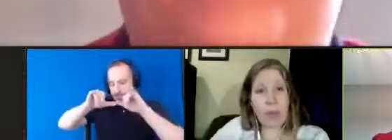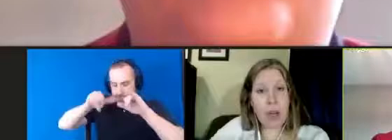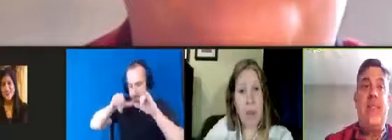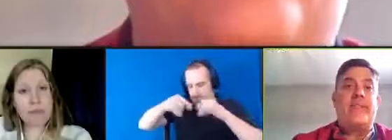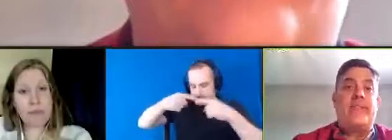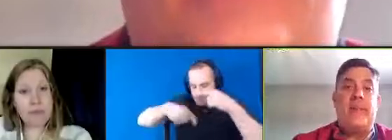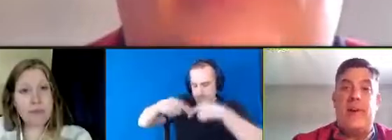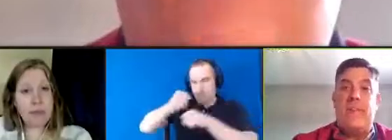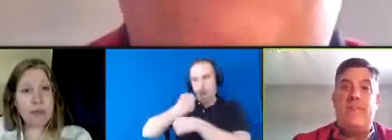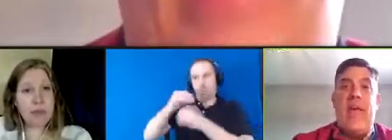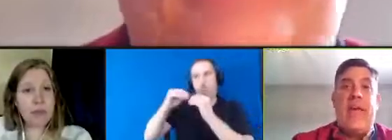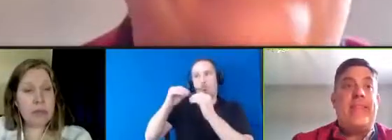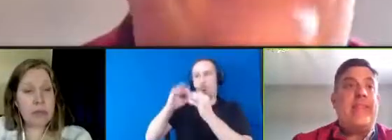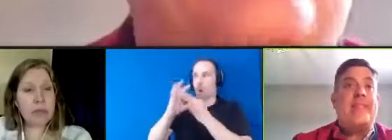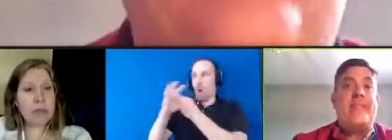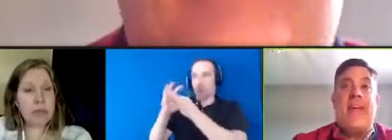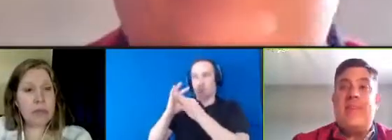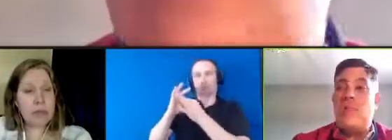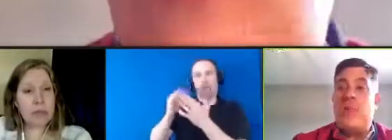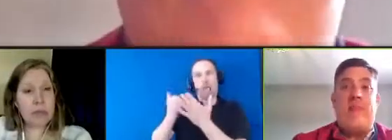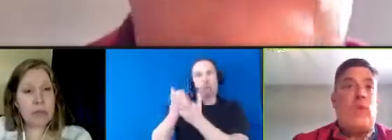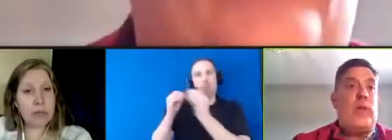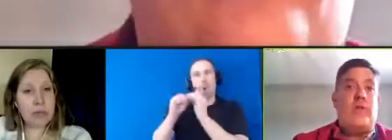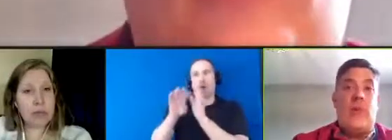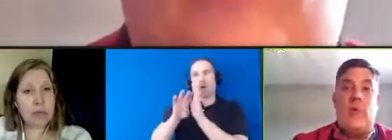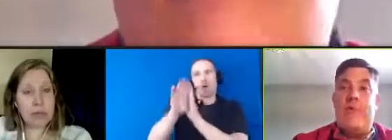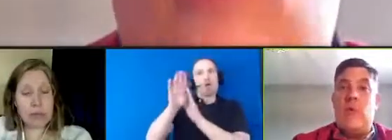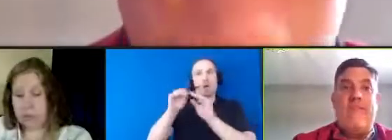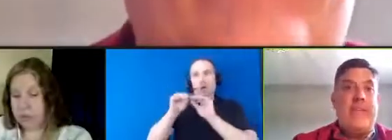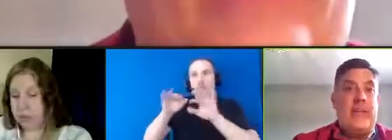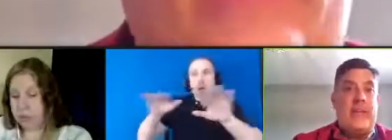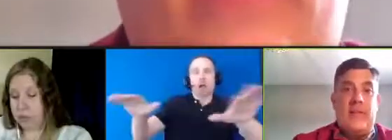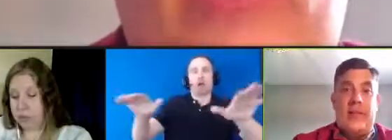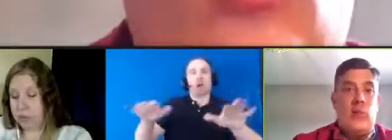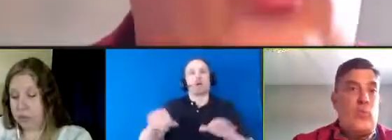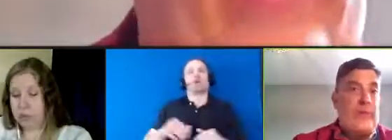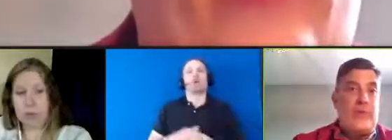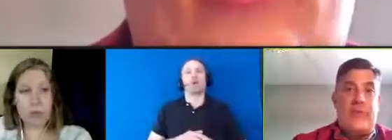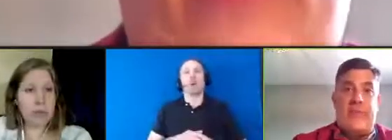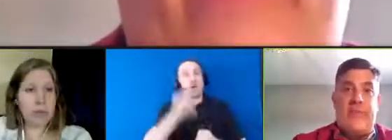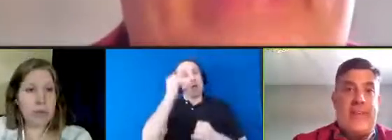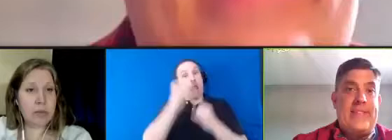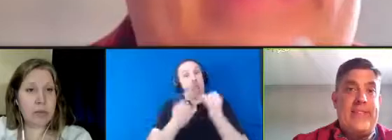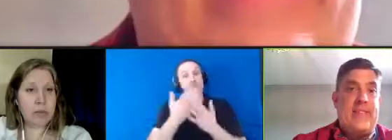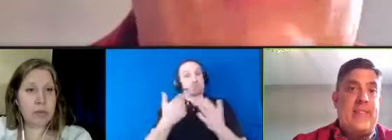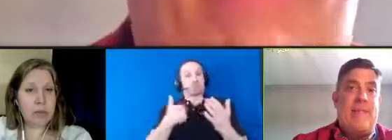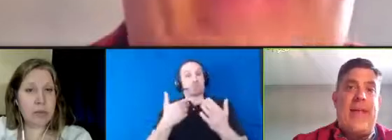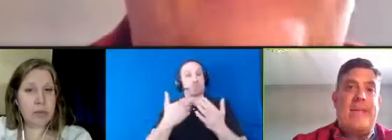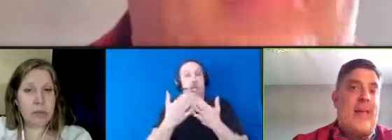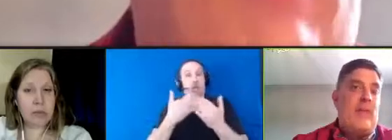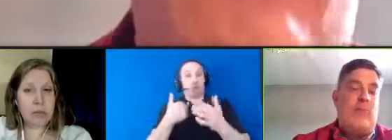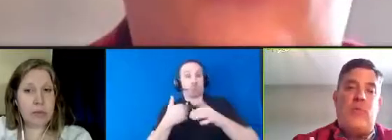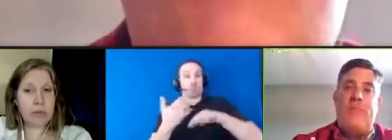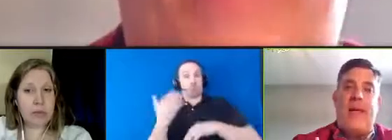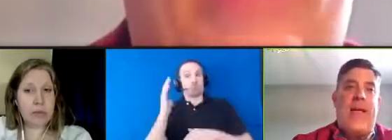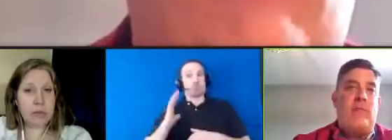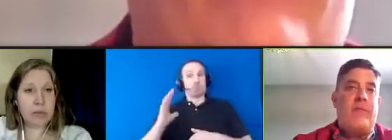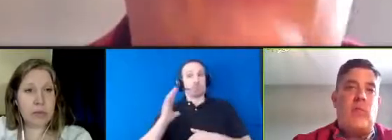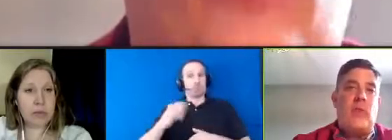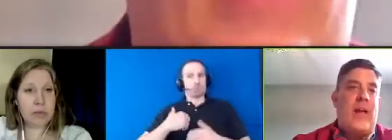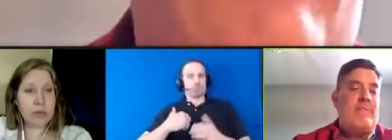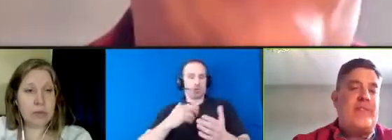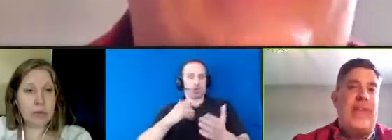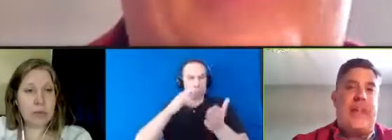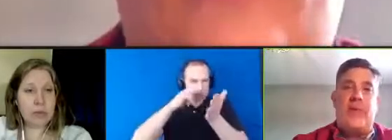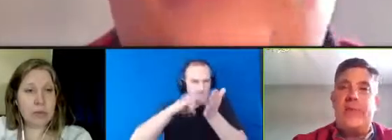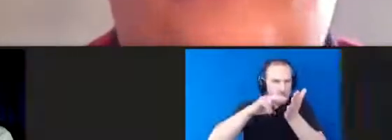more vaccines here. And the last thing I just want everyone to know, even though I've done clinical research for vaccines in the past, I'm employed by Henry